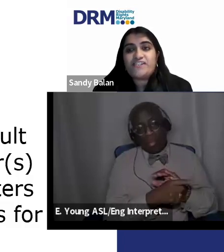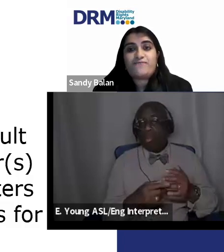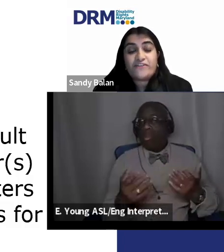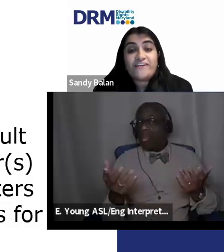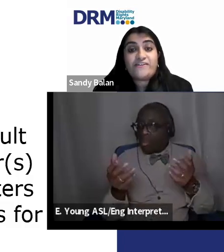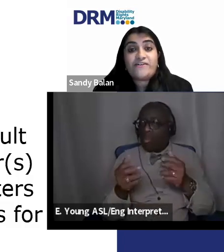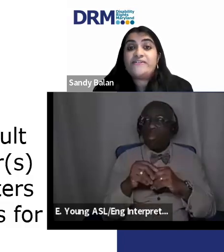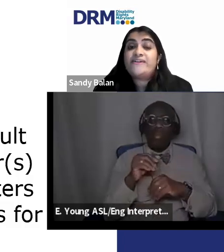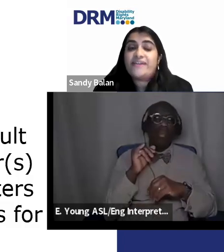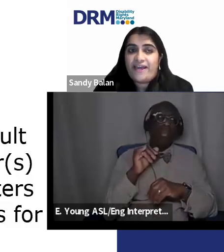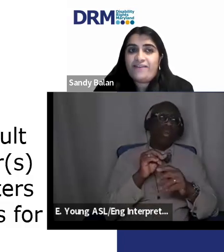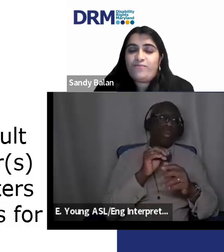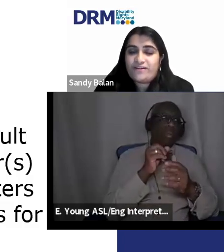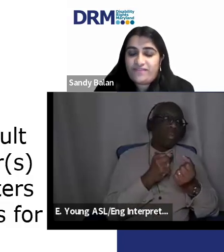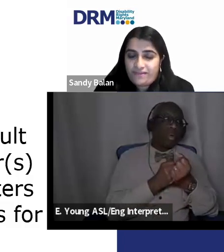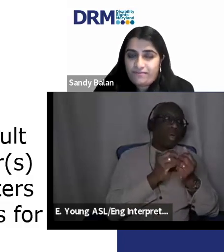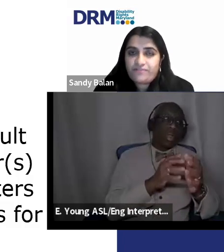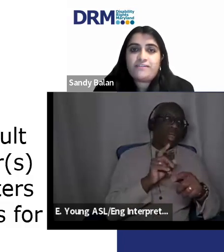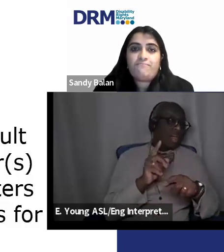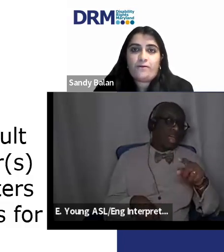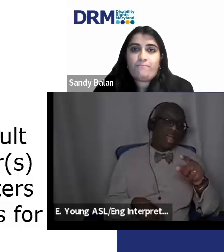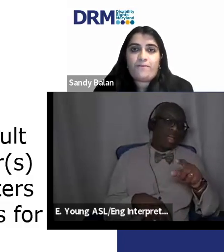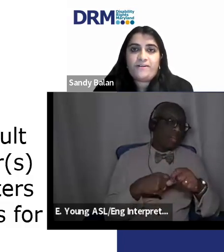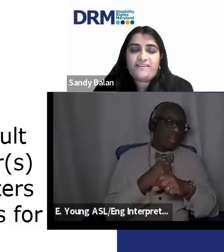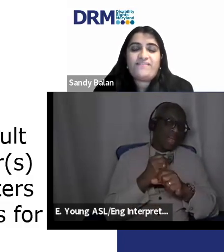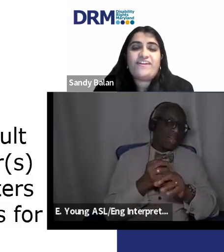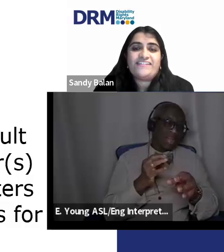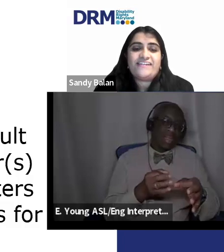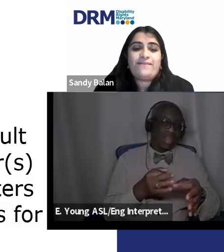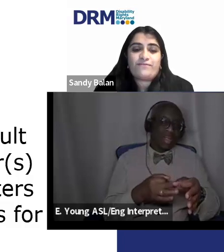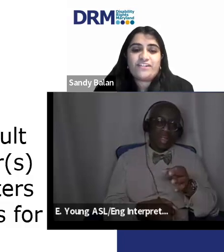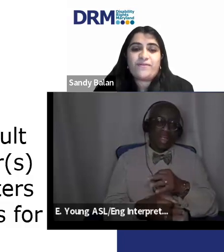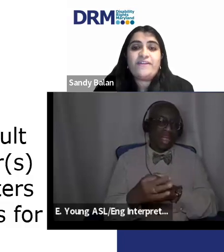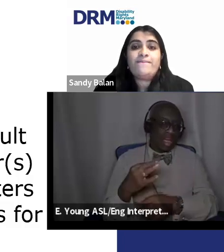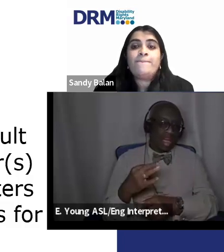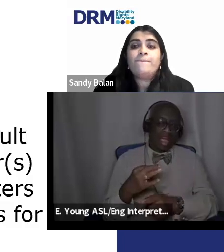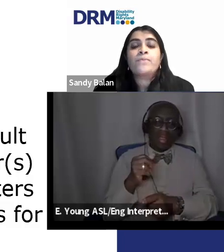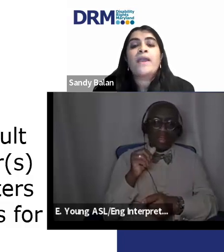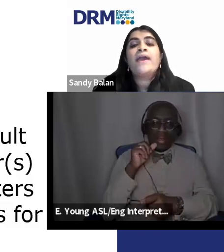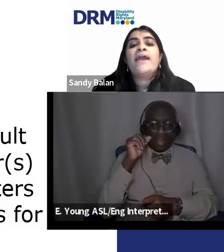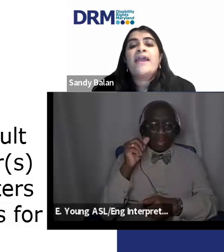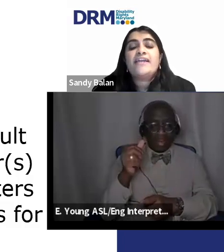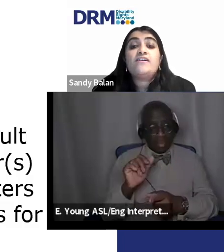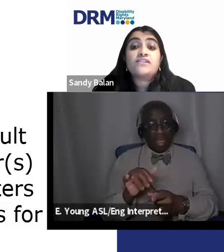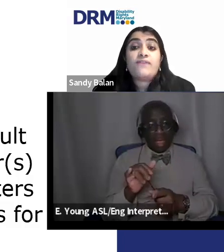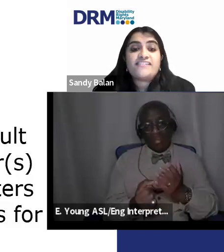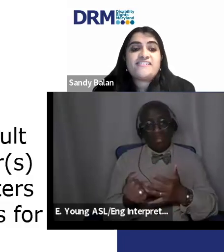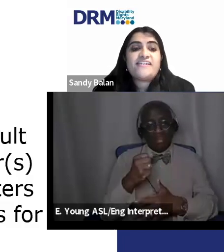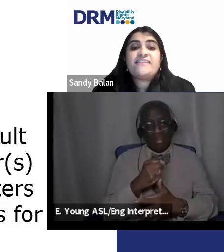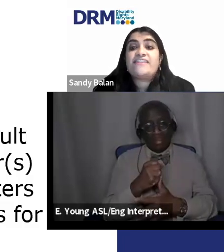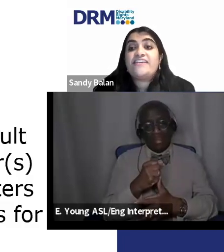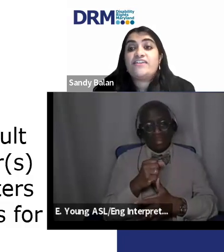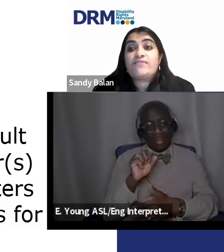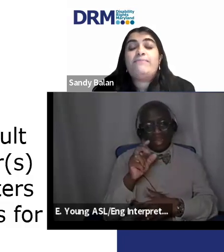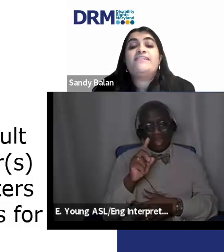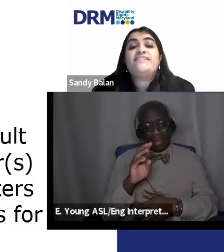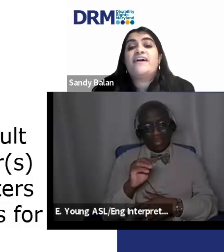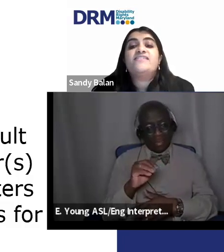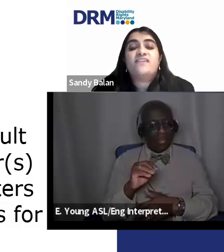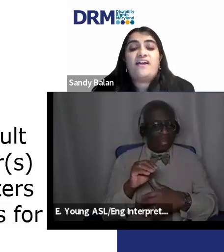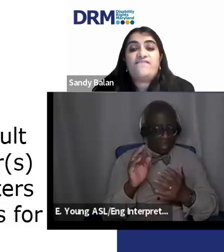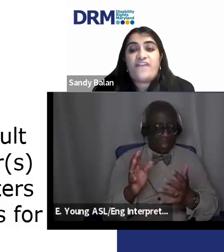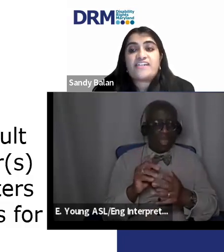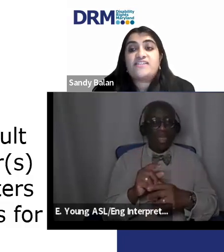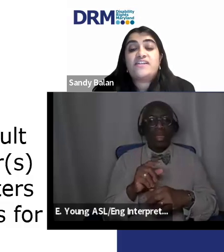make the decisions for the adult. Again, one of the most important parts of an SDM arrangement. It also has to state that the